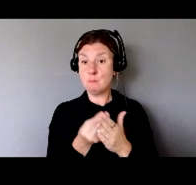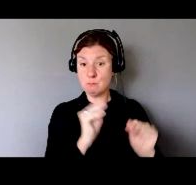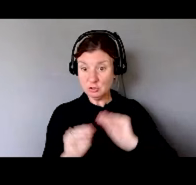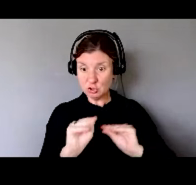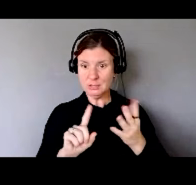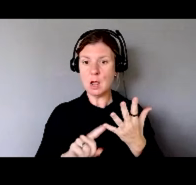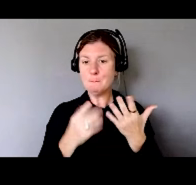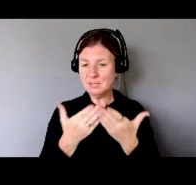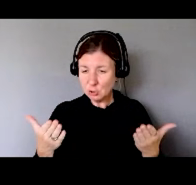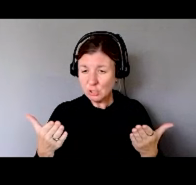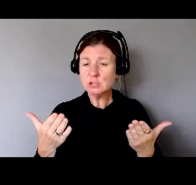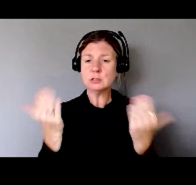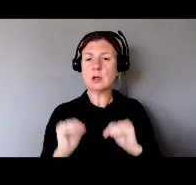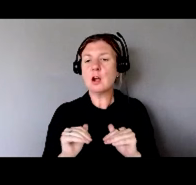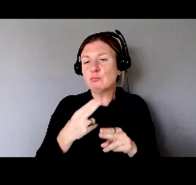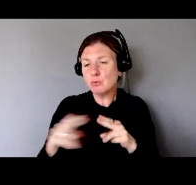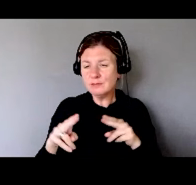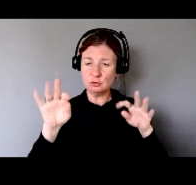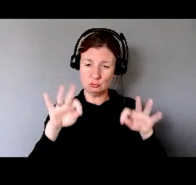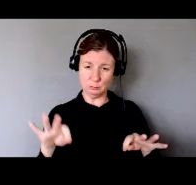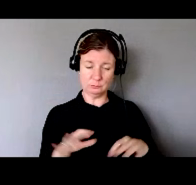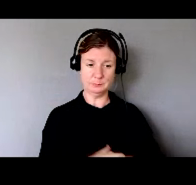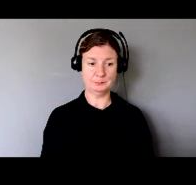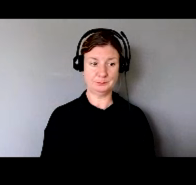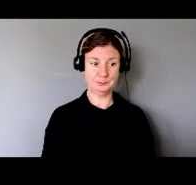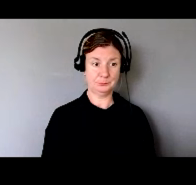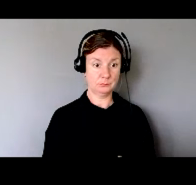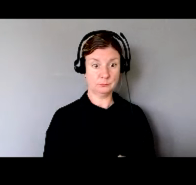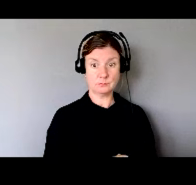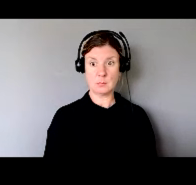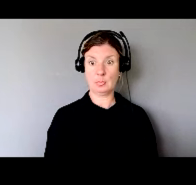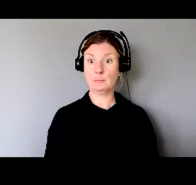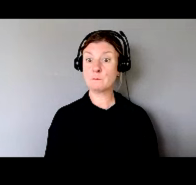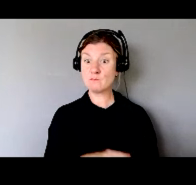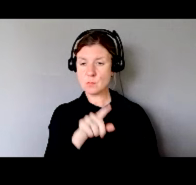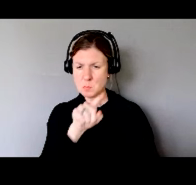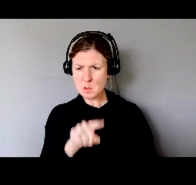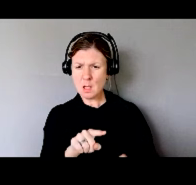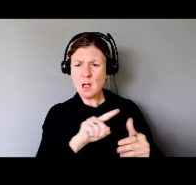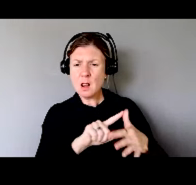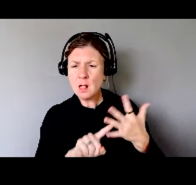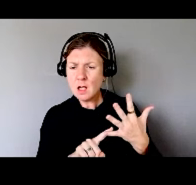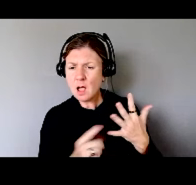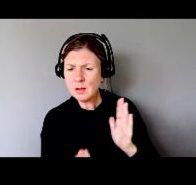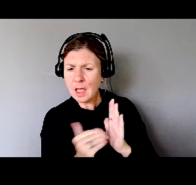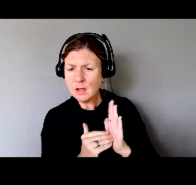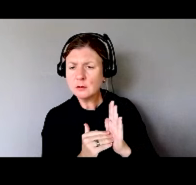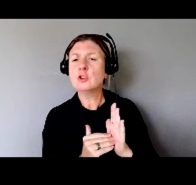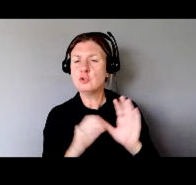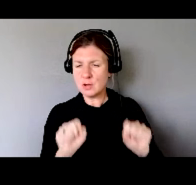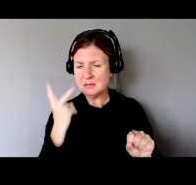brief description. You will learn more about this in the online application demonstration later in